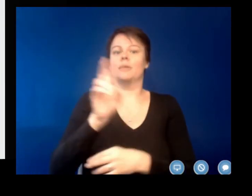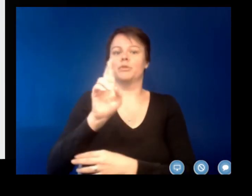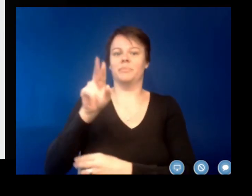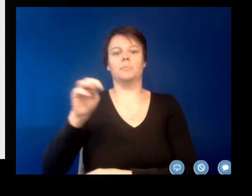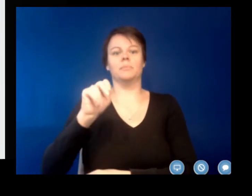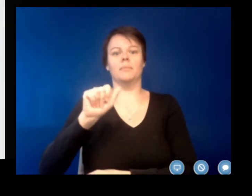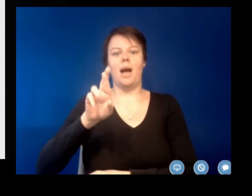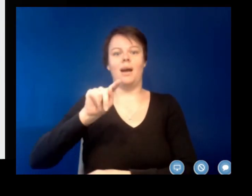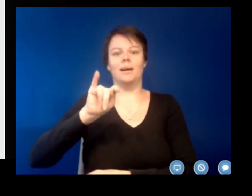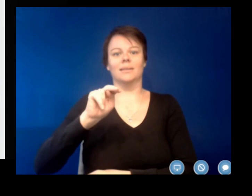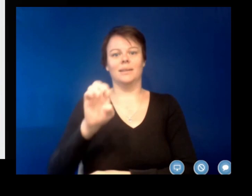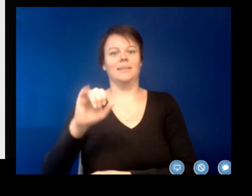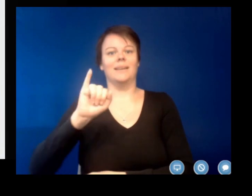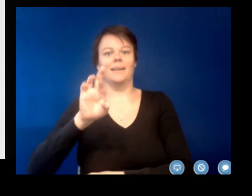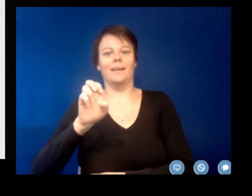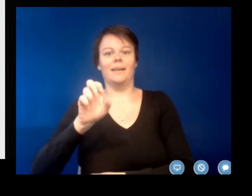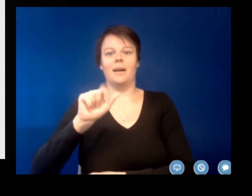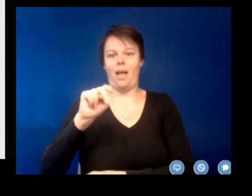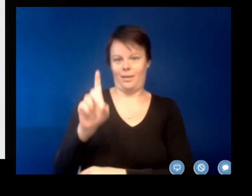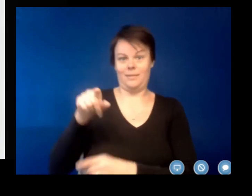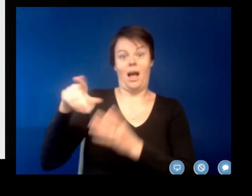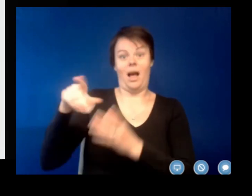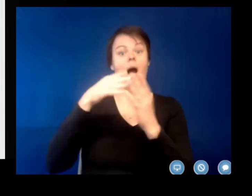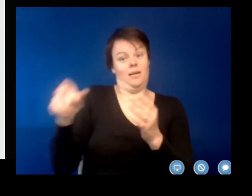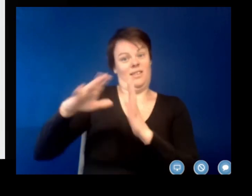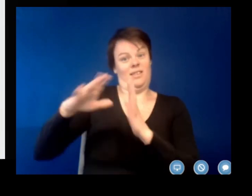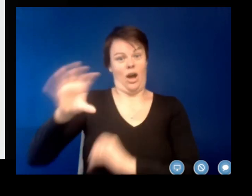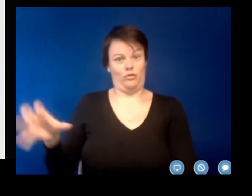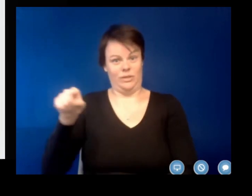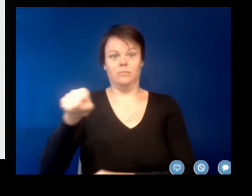increasingly interconnected world society.